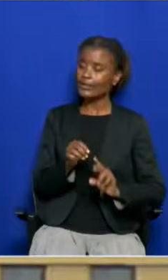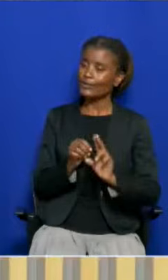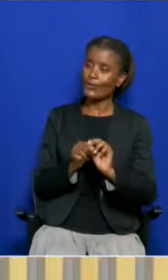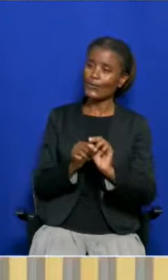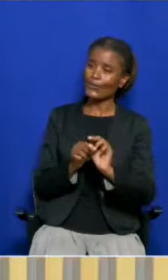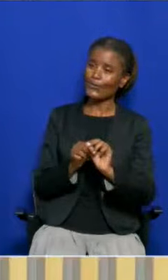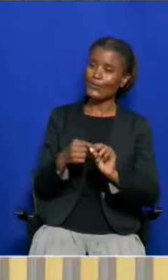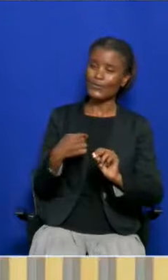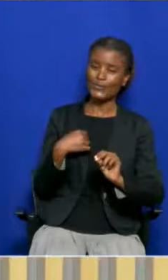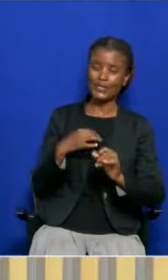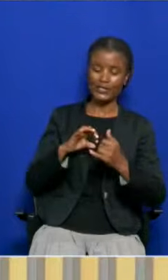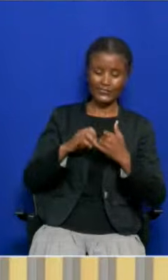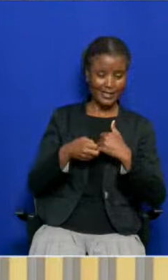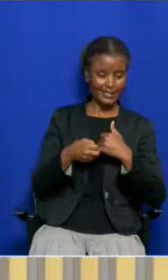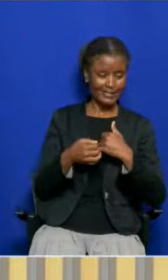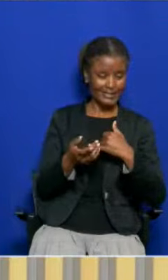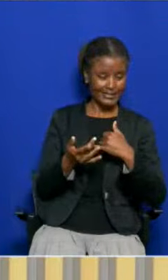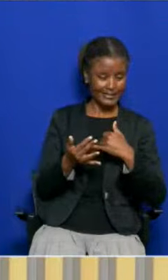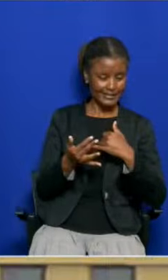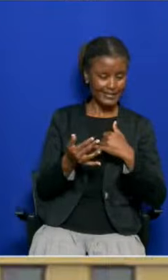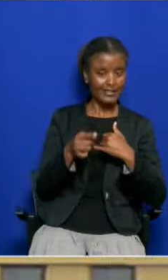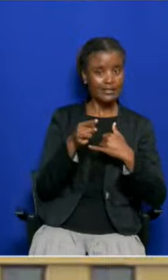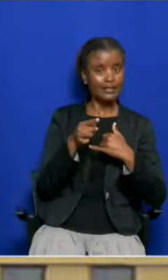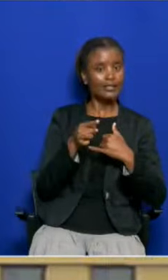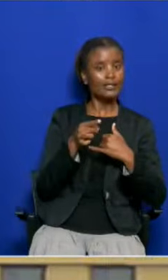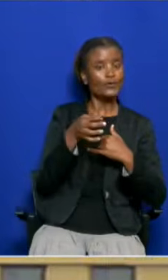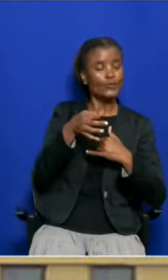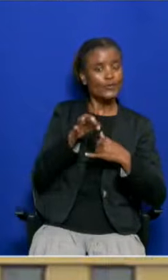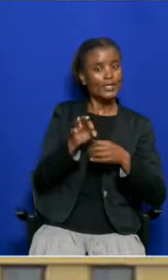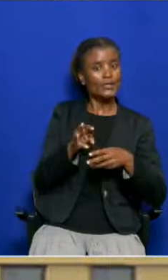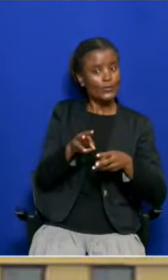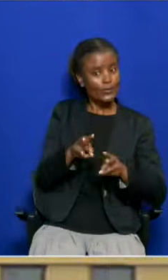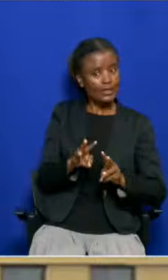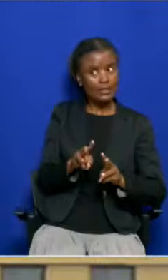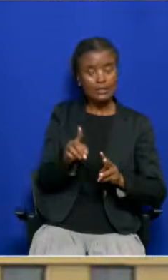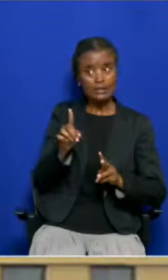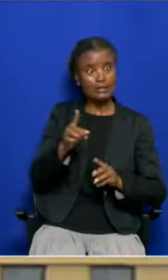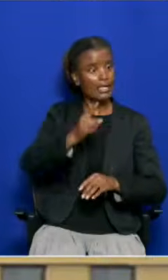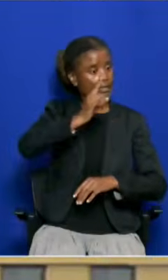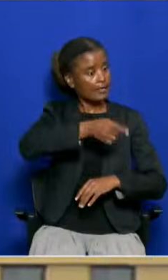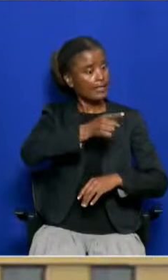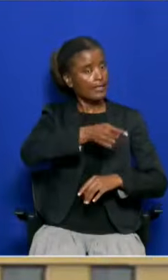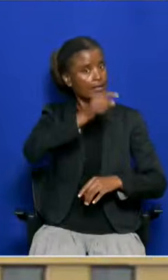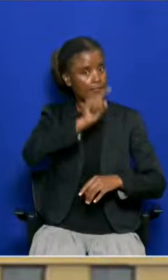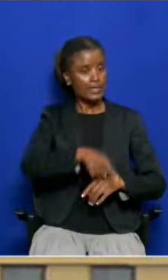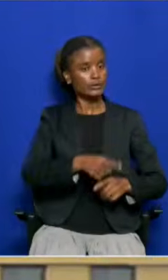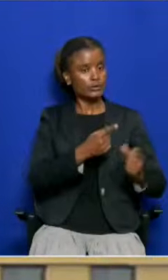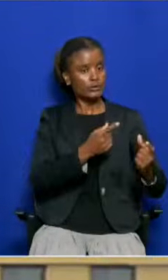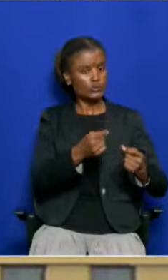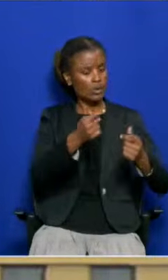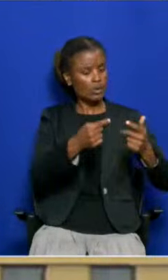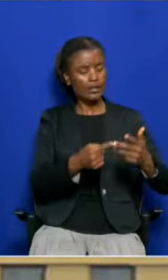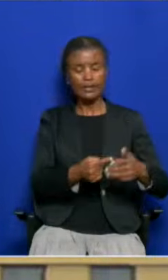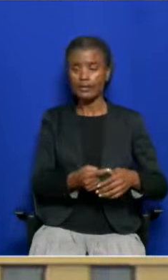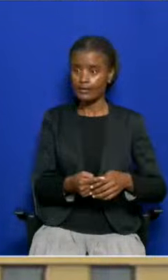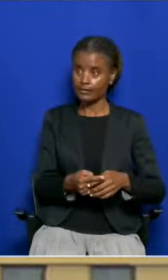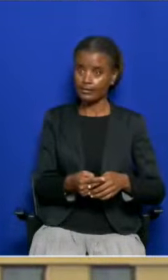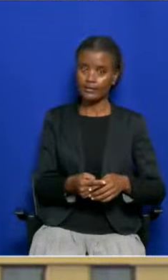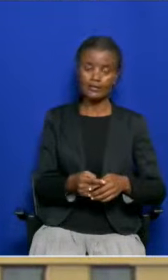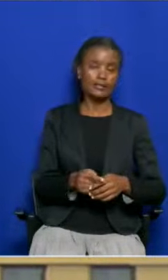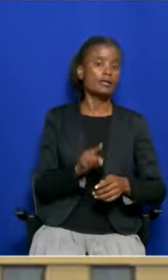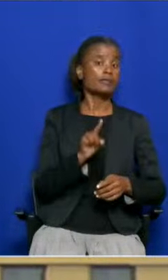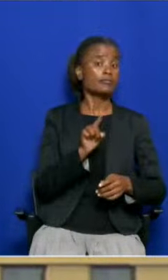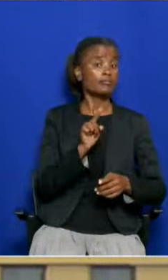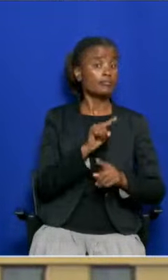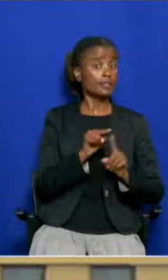to, to put it on the right way, like instruction that, yeah, you must, yes. But he expected you to do it, did he not? Yes.